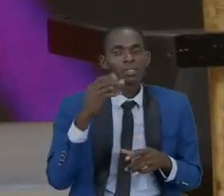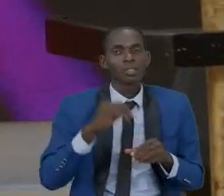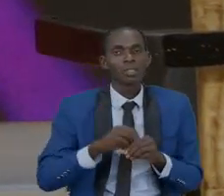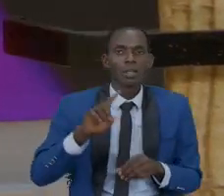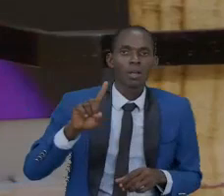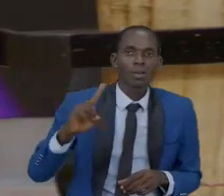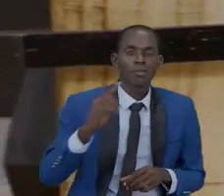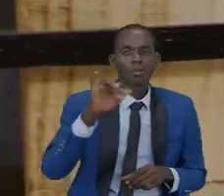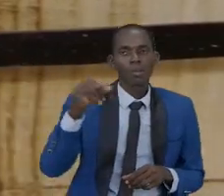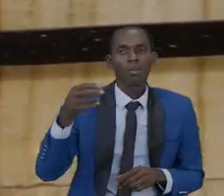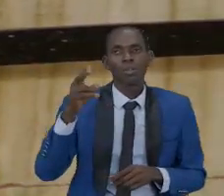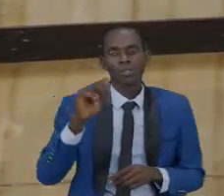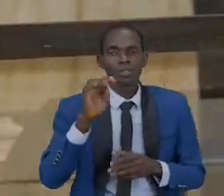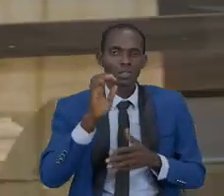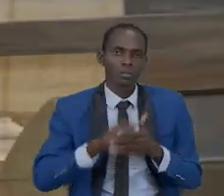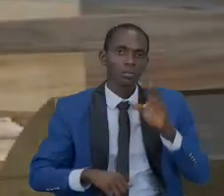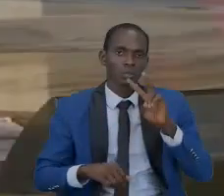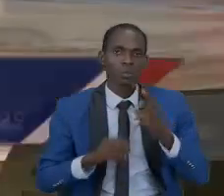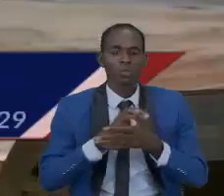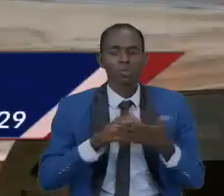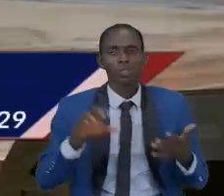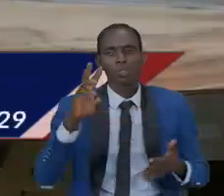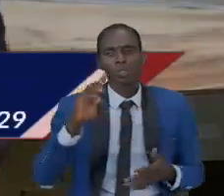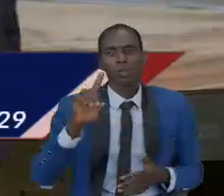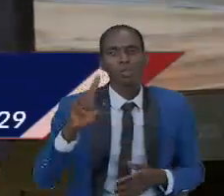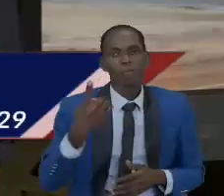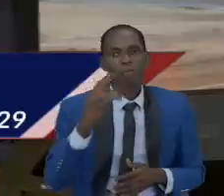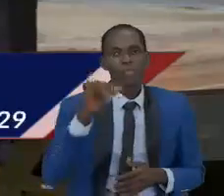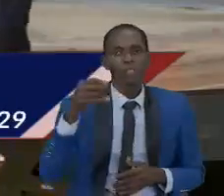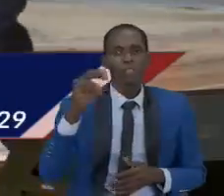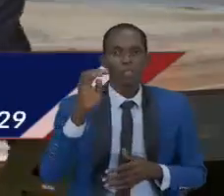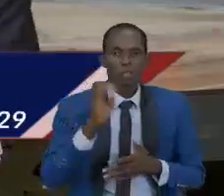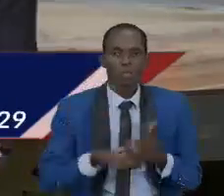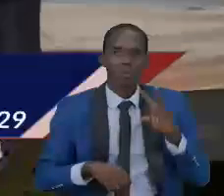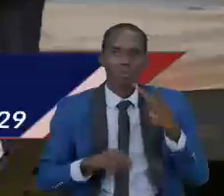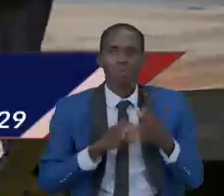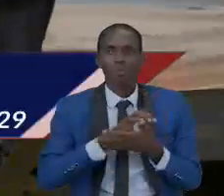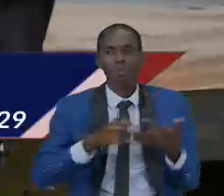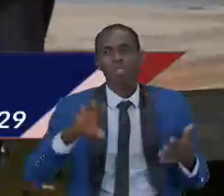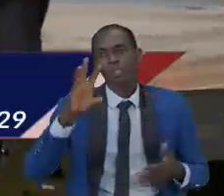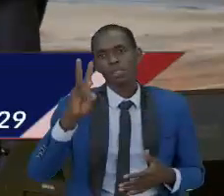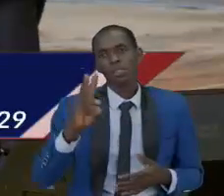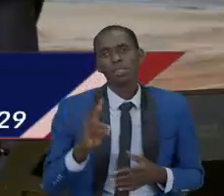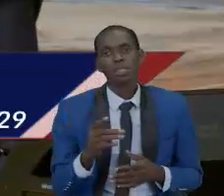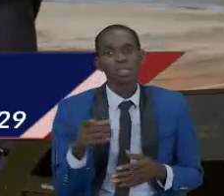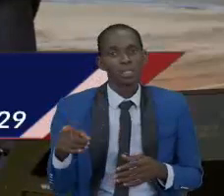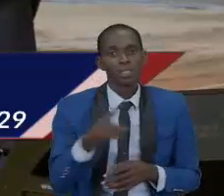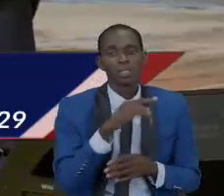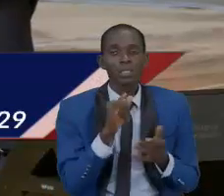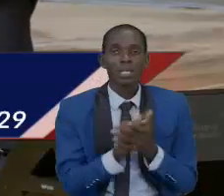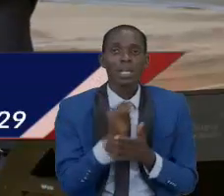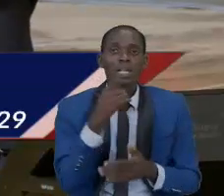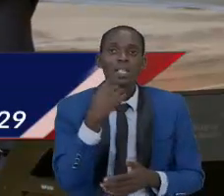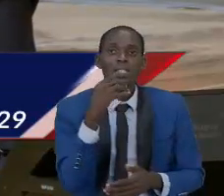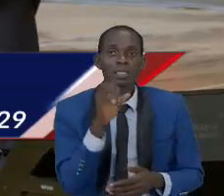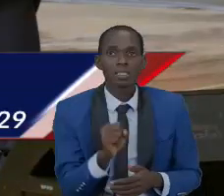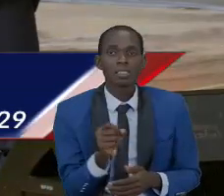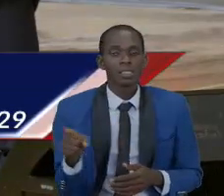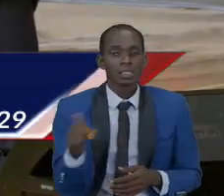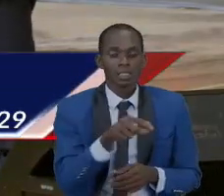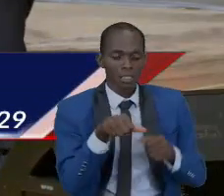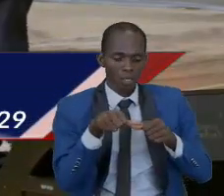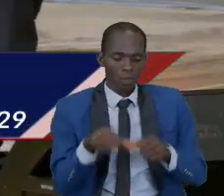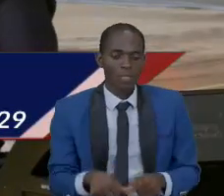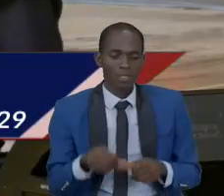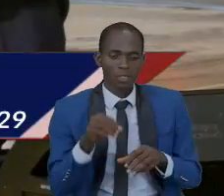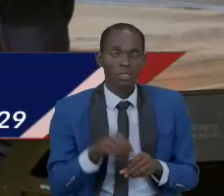John chapter 2 verse 6 was John Chapter 2 Verse 6 he that saith he abideth